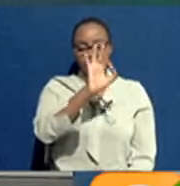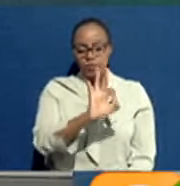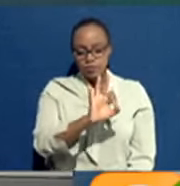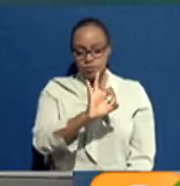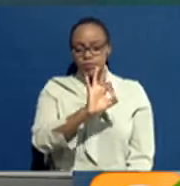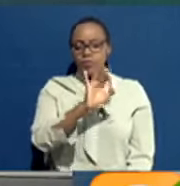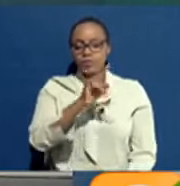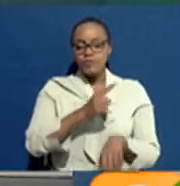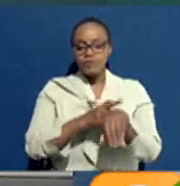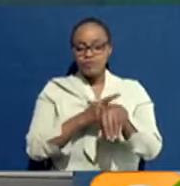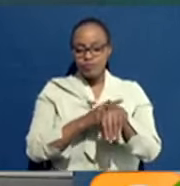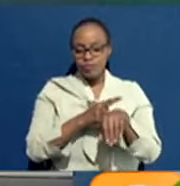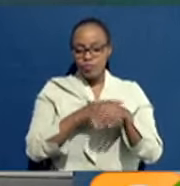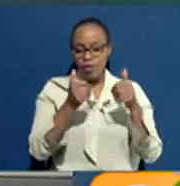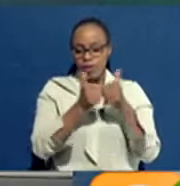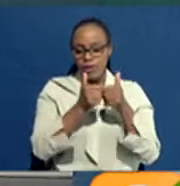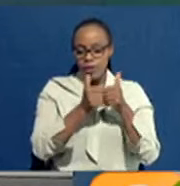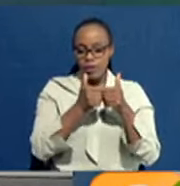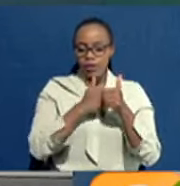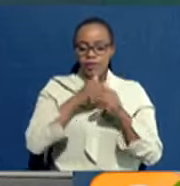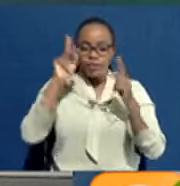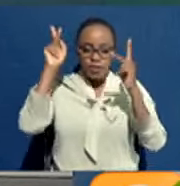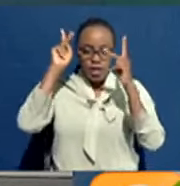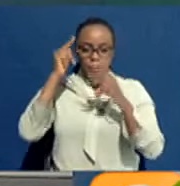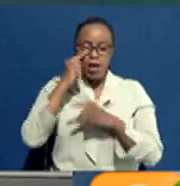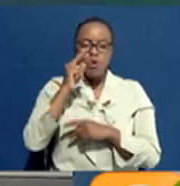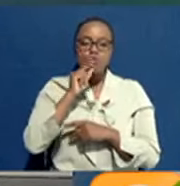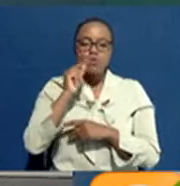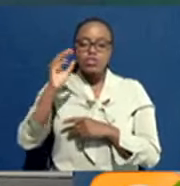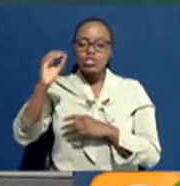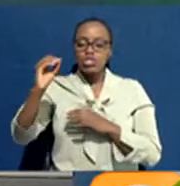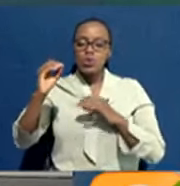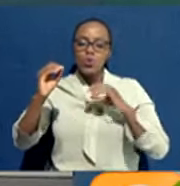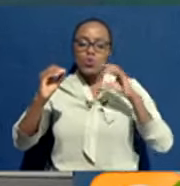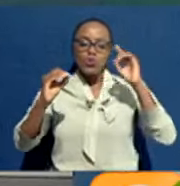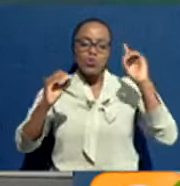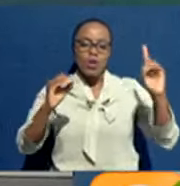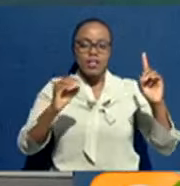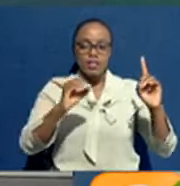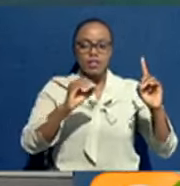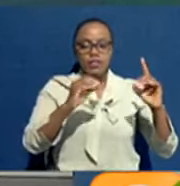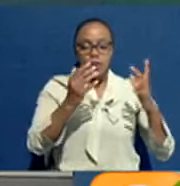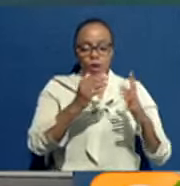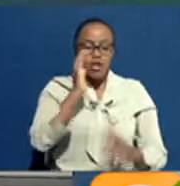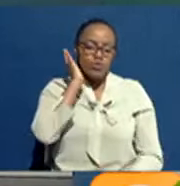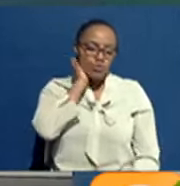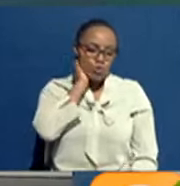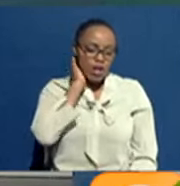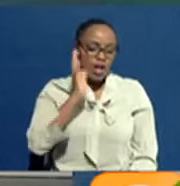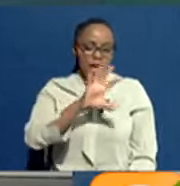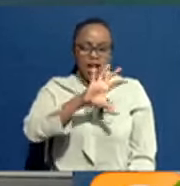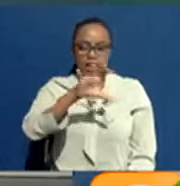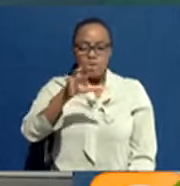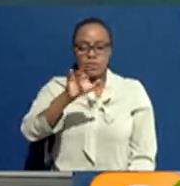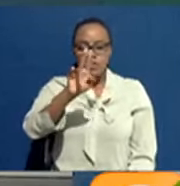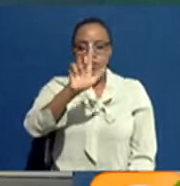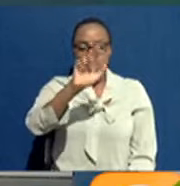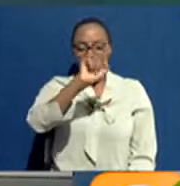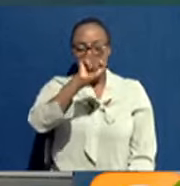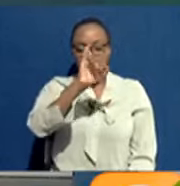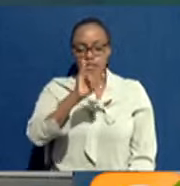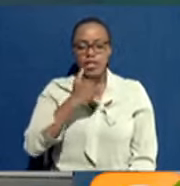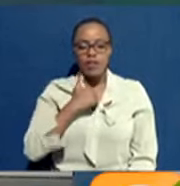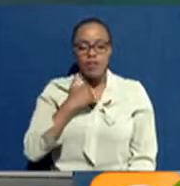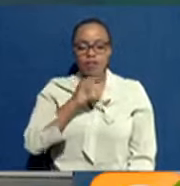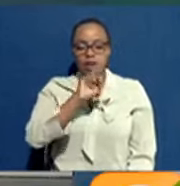League season after beating Kakamega Homeboys 1-0 at St. Sebastian Park in Murang’a County. At the Ulinzi Complex, host